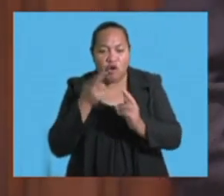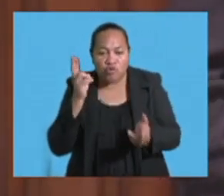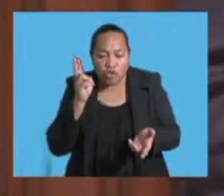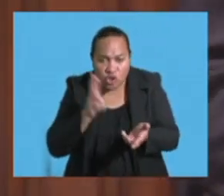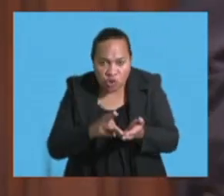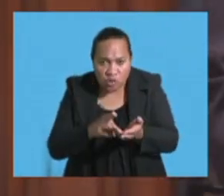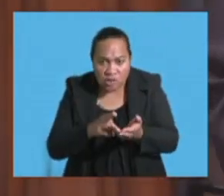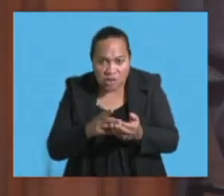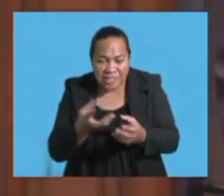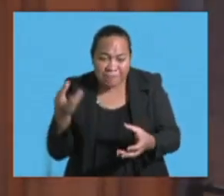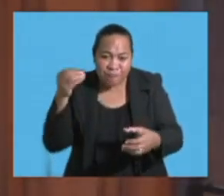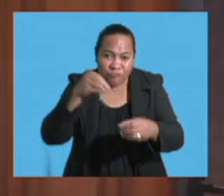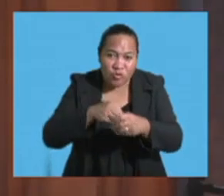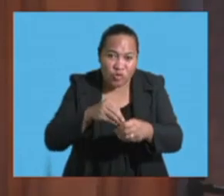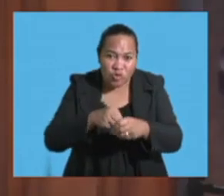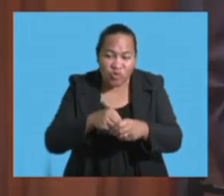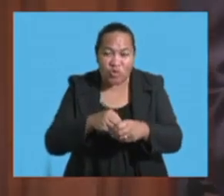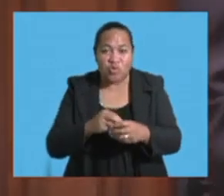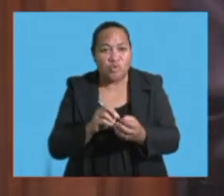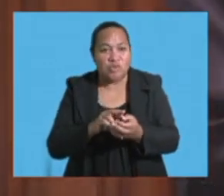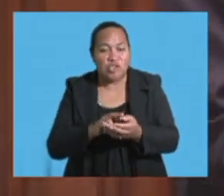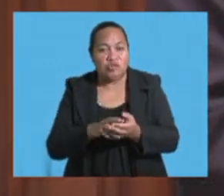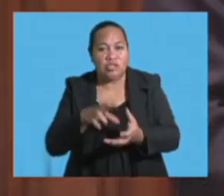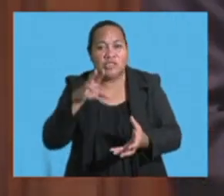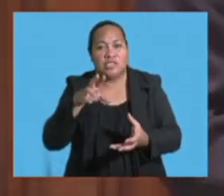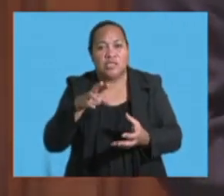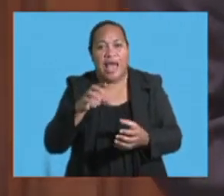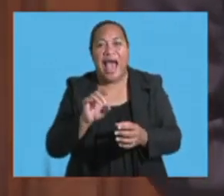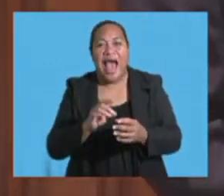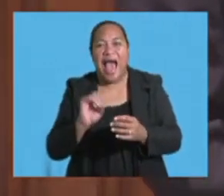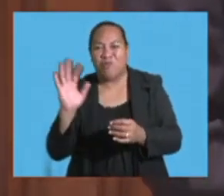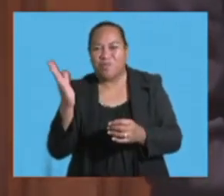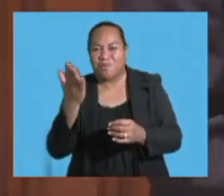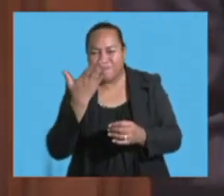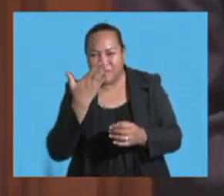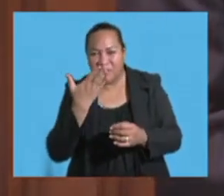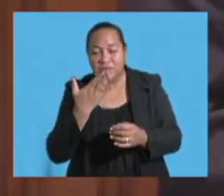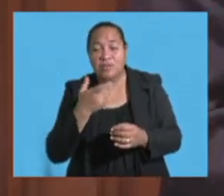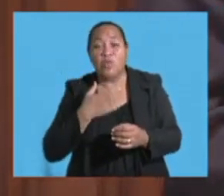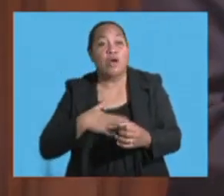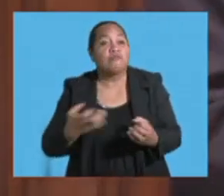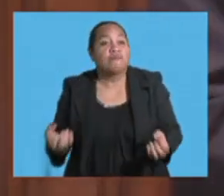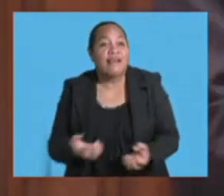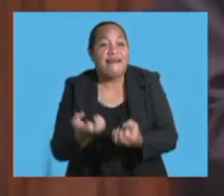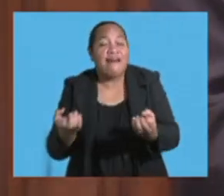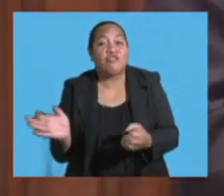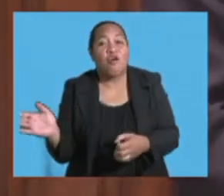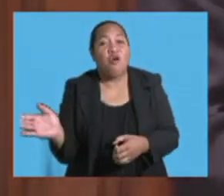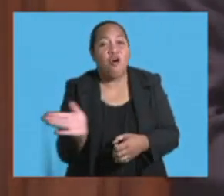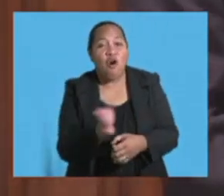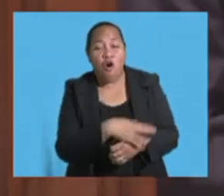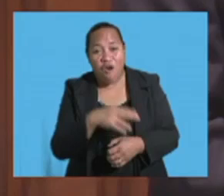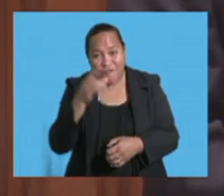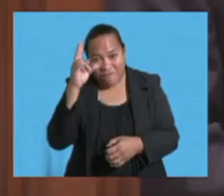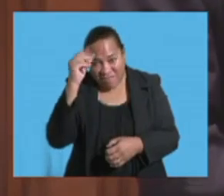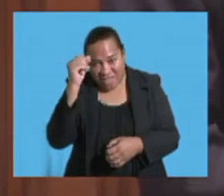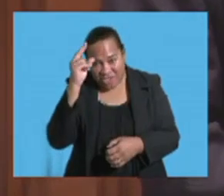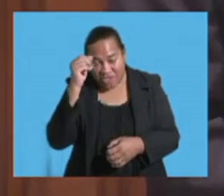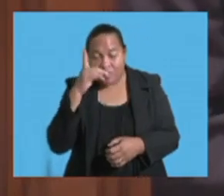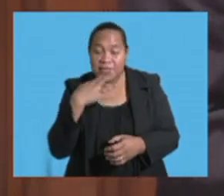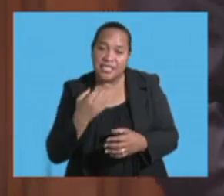output. Madam Speaker, once again, I urge all Fijians to get involved in